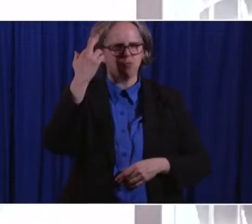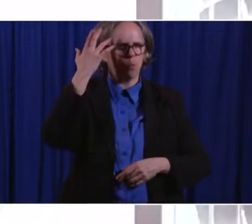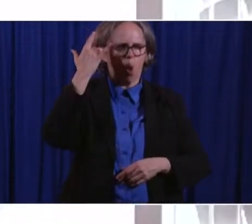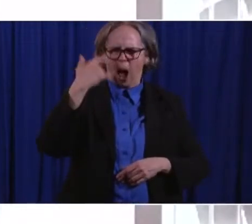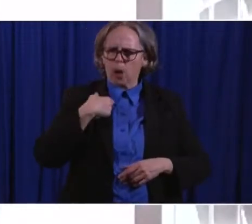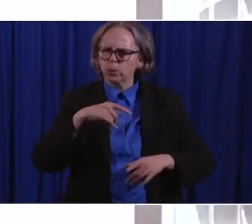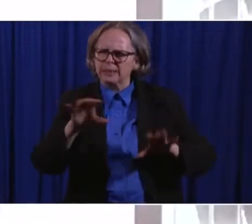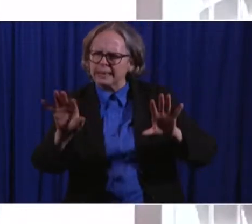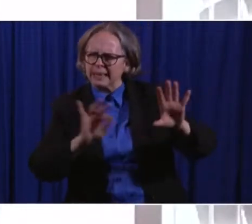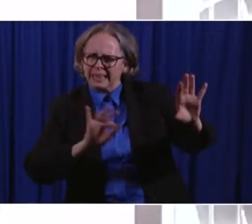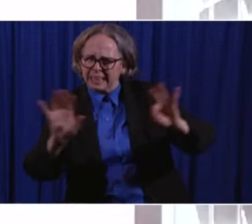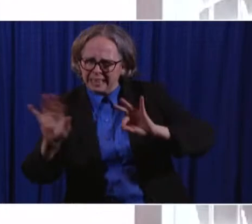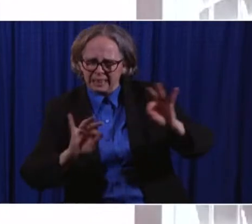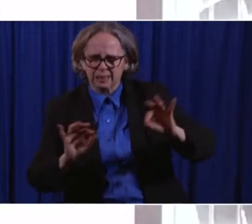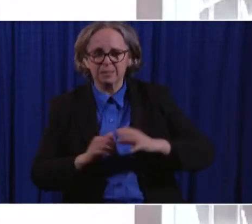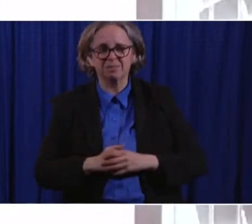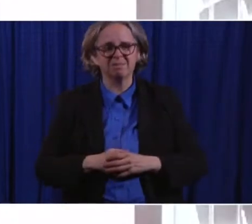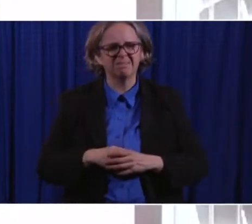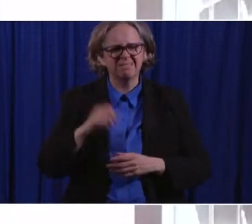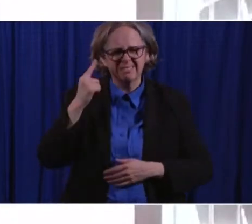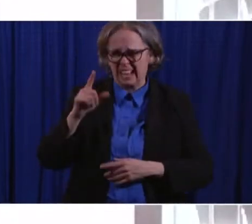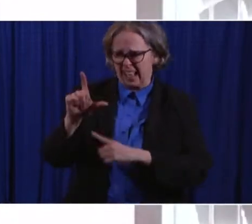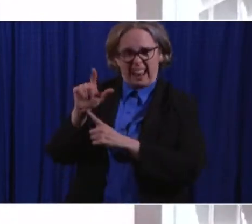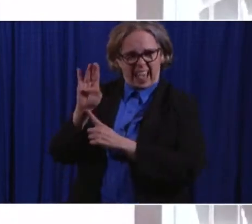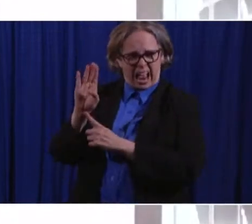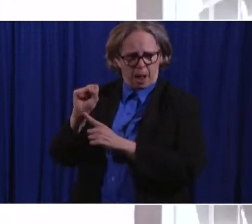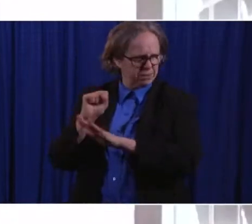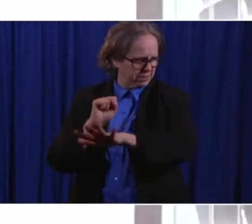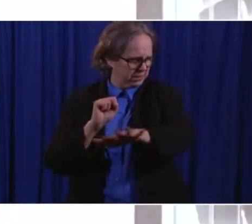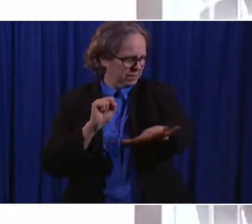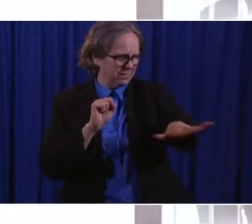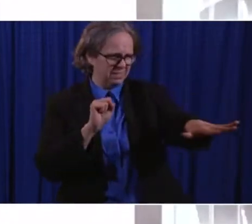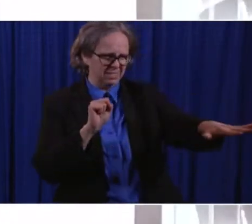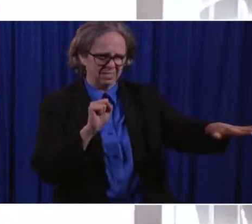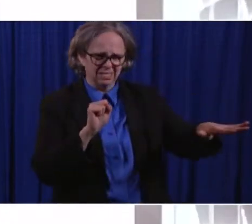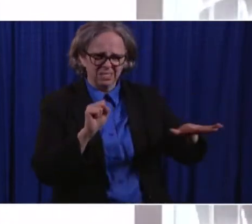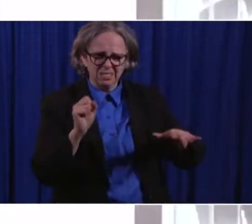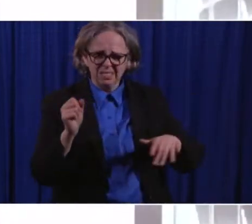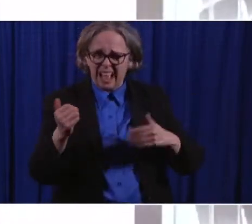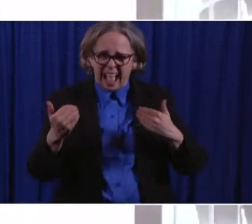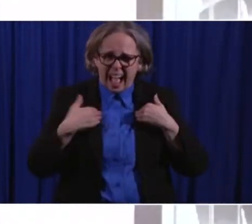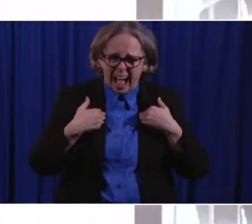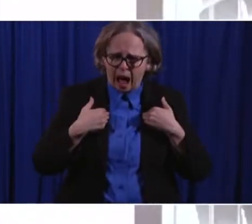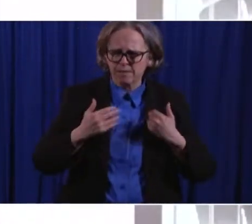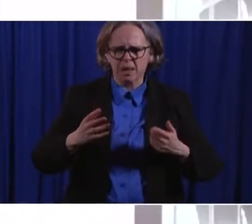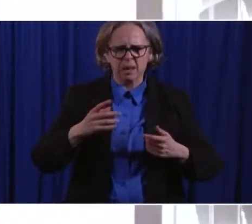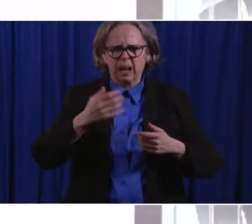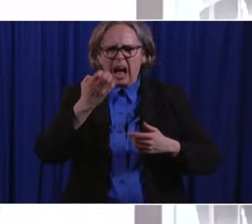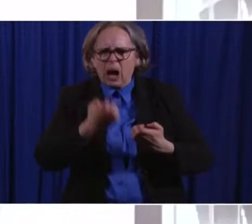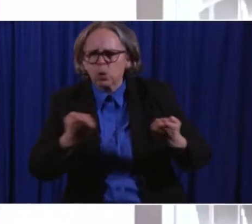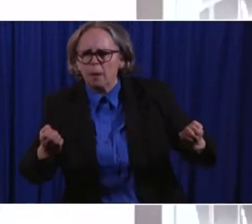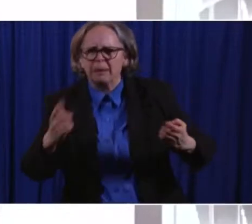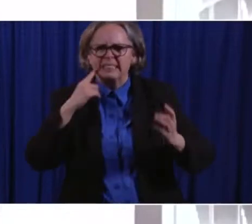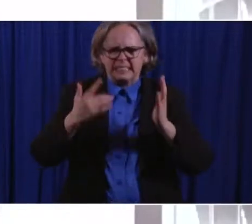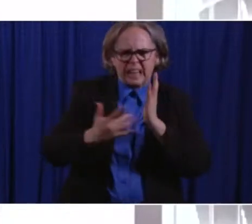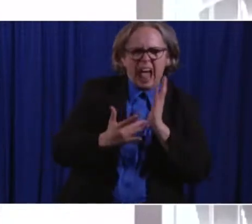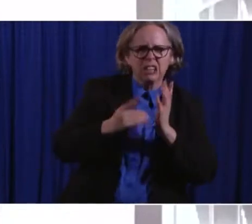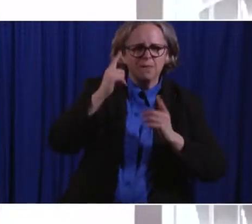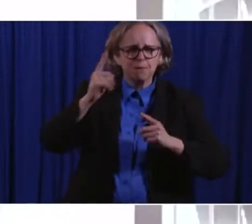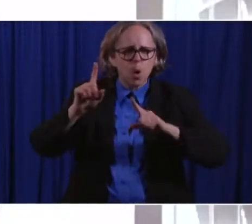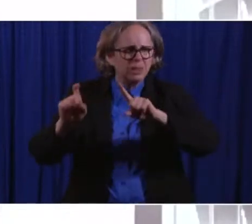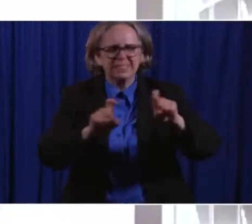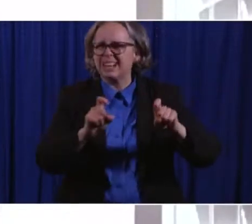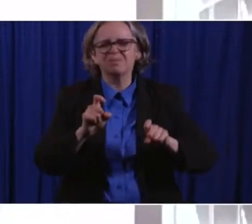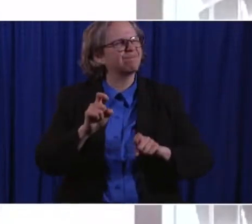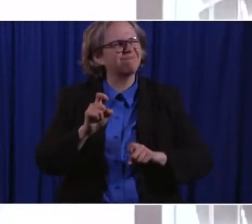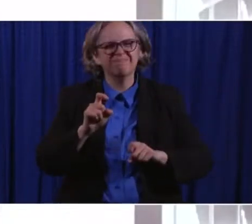of labs with this very advanced technology and capability. Nevertheless, we run a lot. We are right now